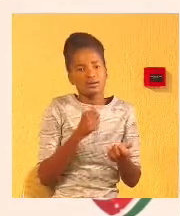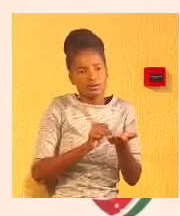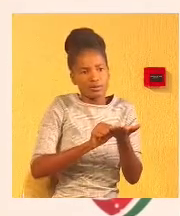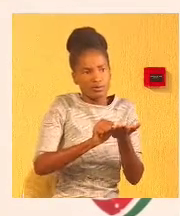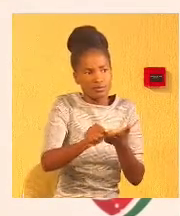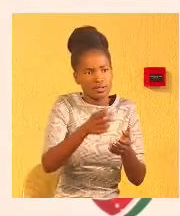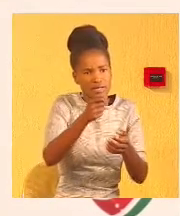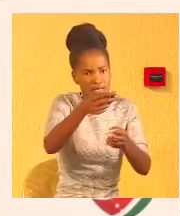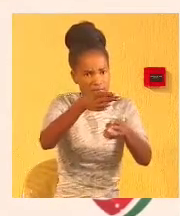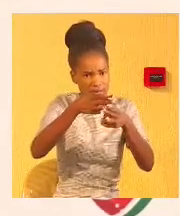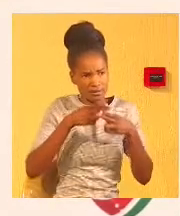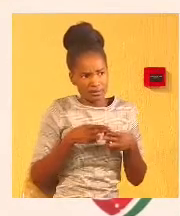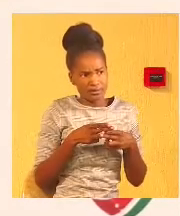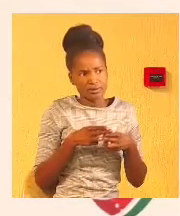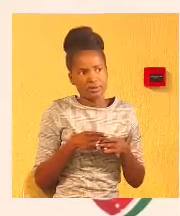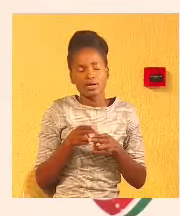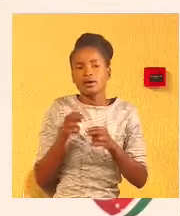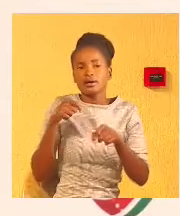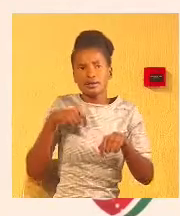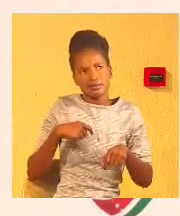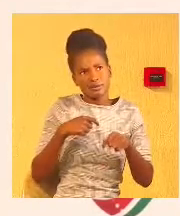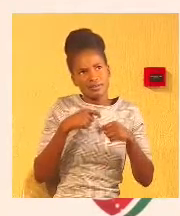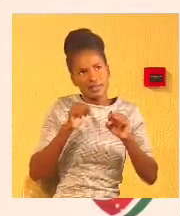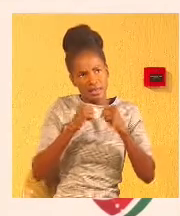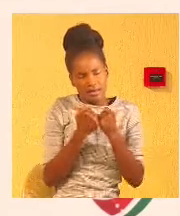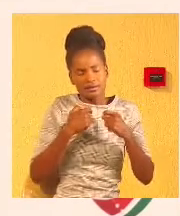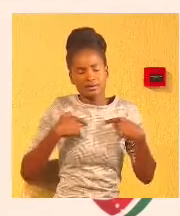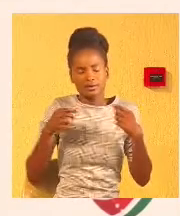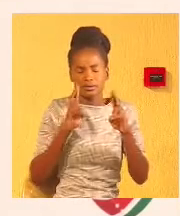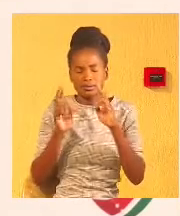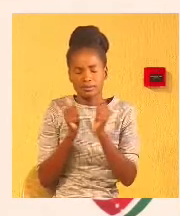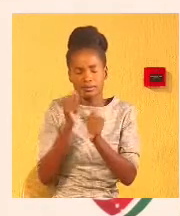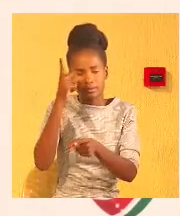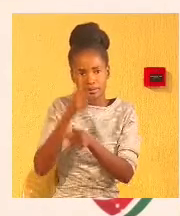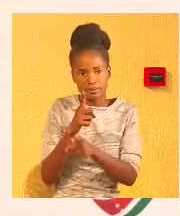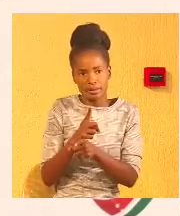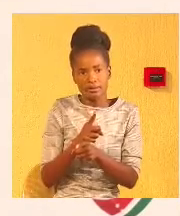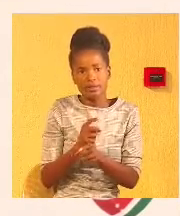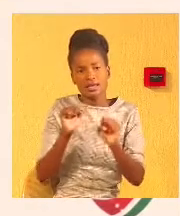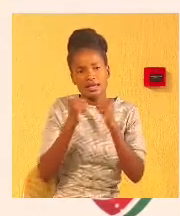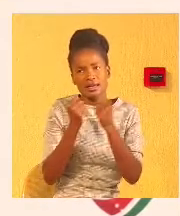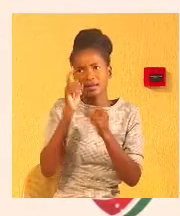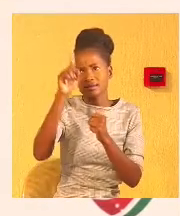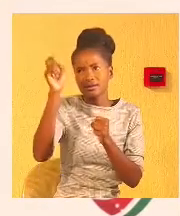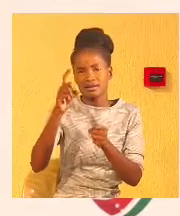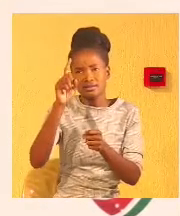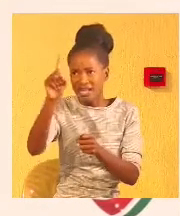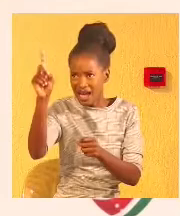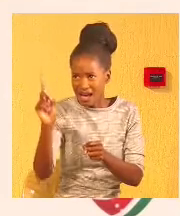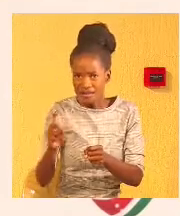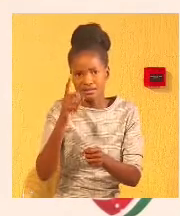And so we have engaged with government, and we have asked them, and also with